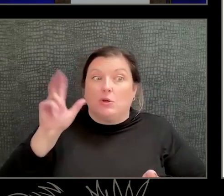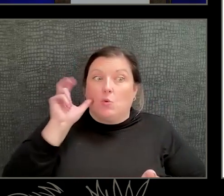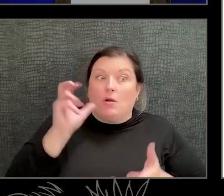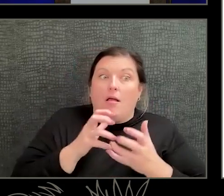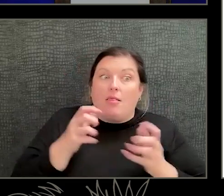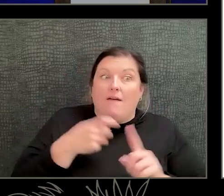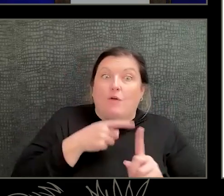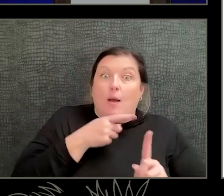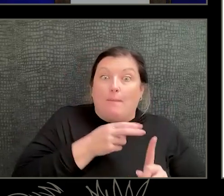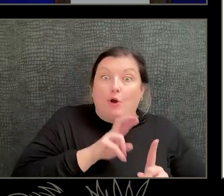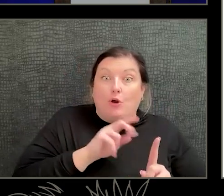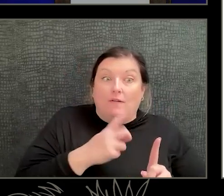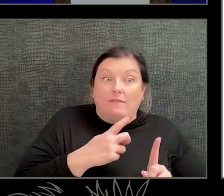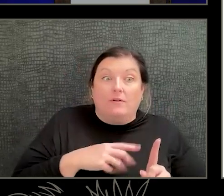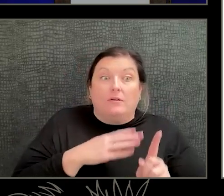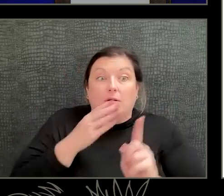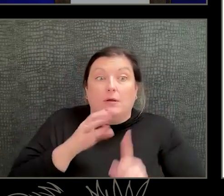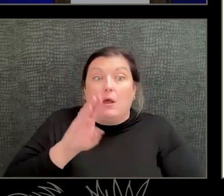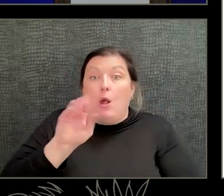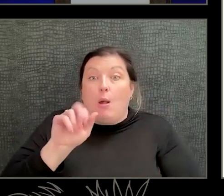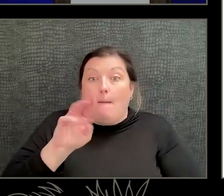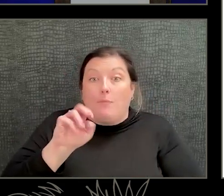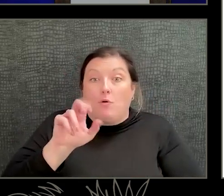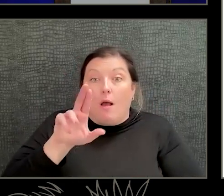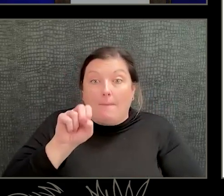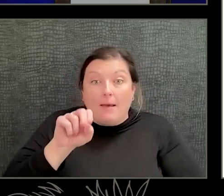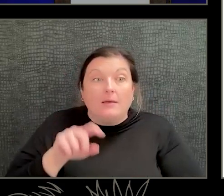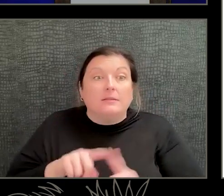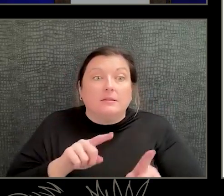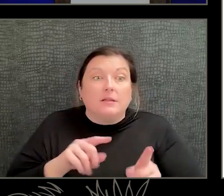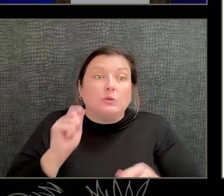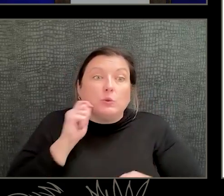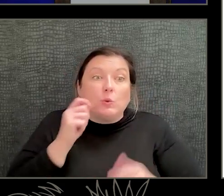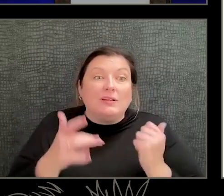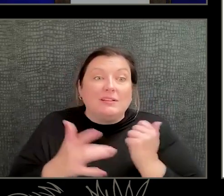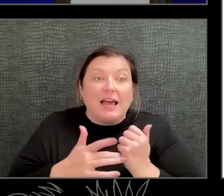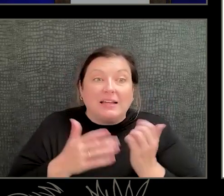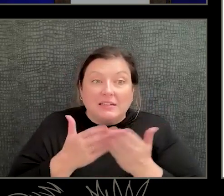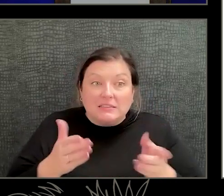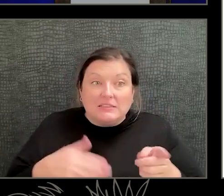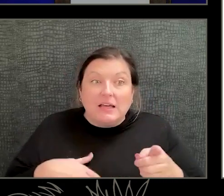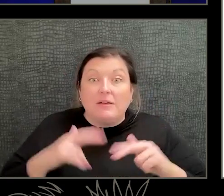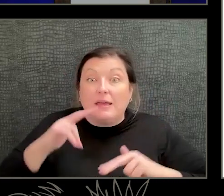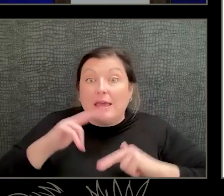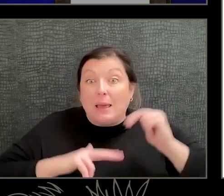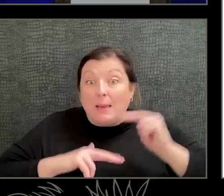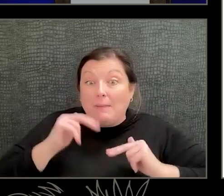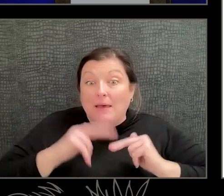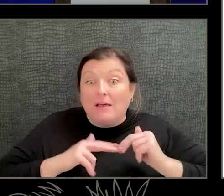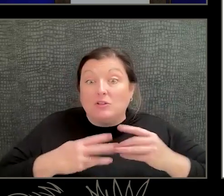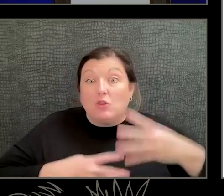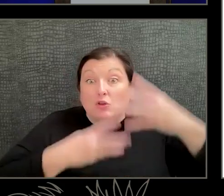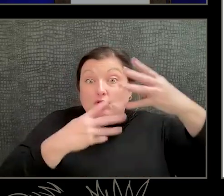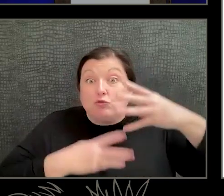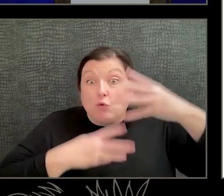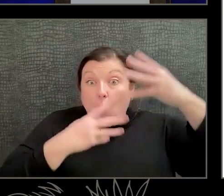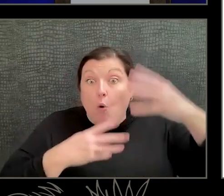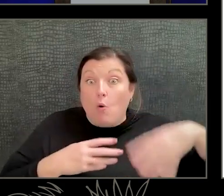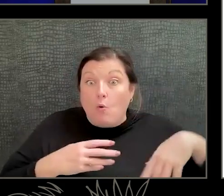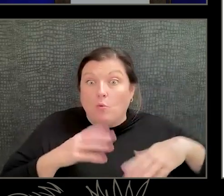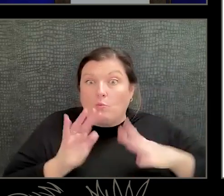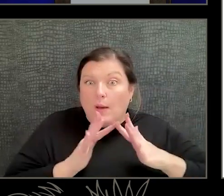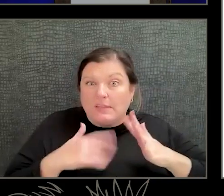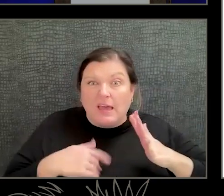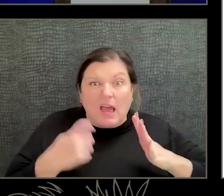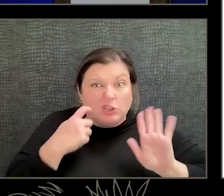her first. We have Bramos. Bramos does really cool CSS technical stuff. So he's the one that built that scroll-driven website I was showing you recently. So